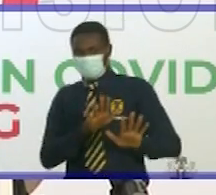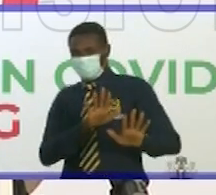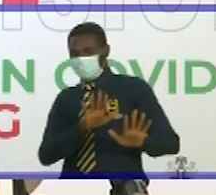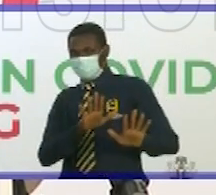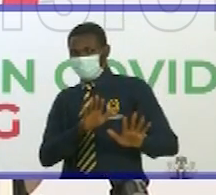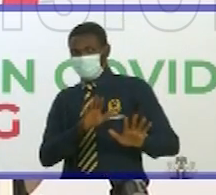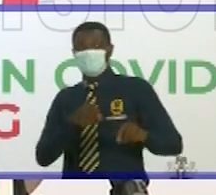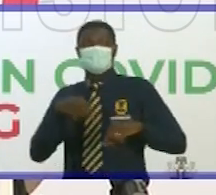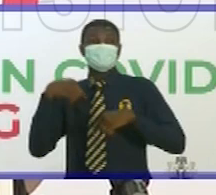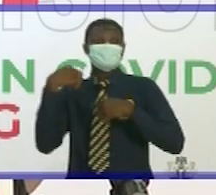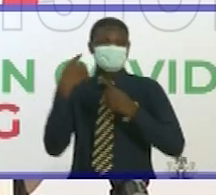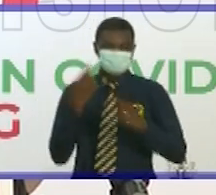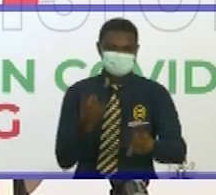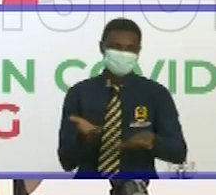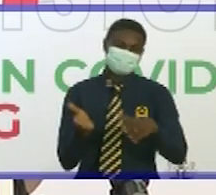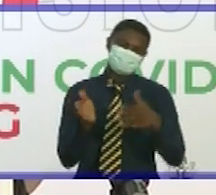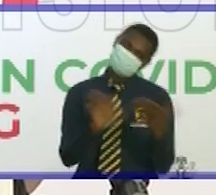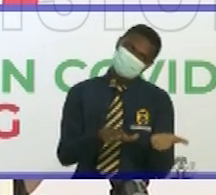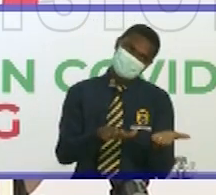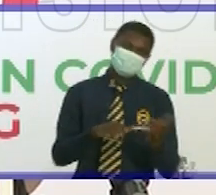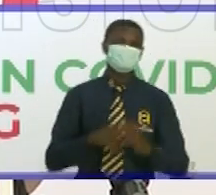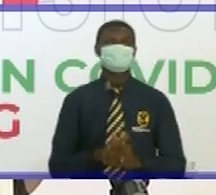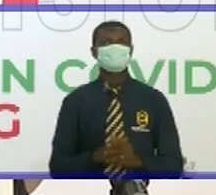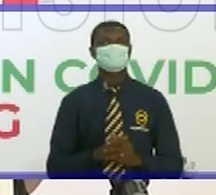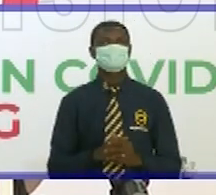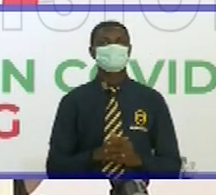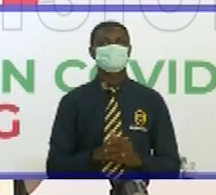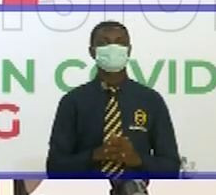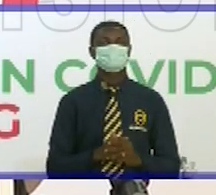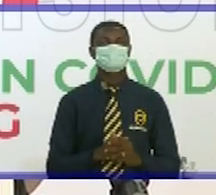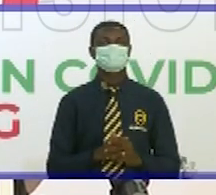yen ti o fi lati gbabe lo